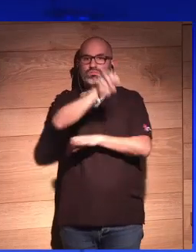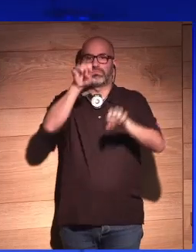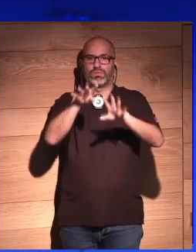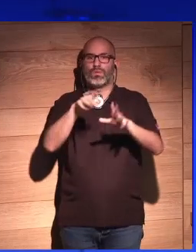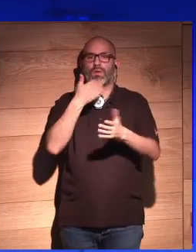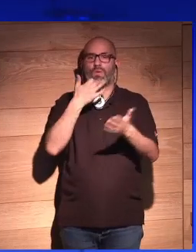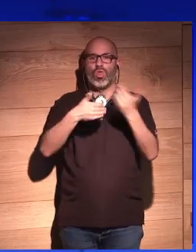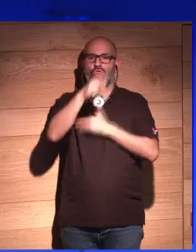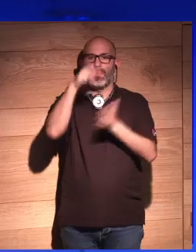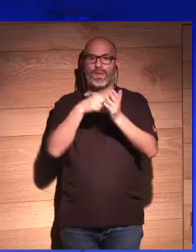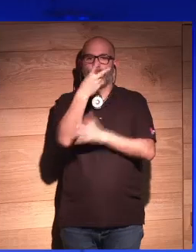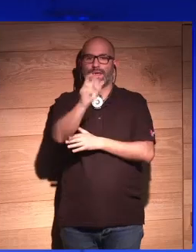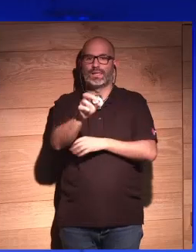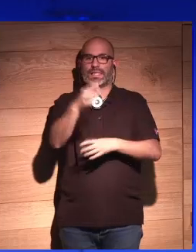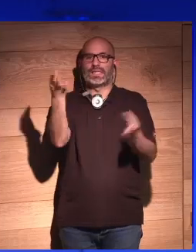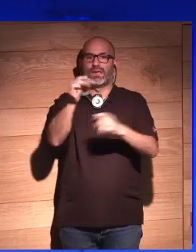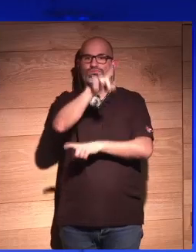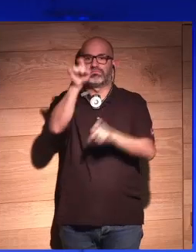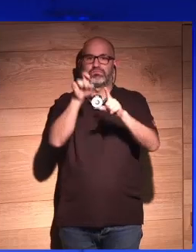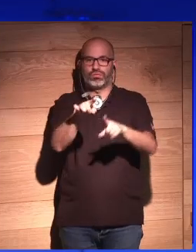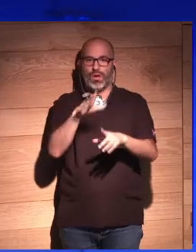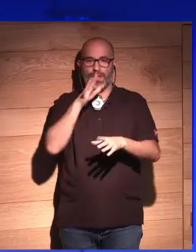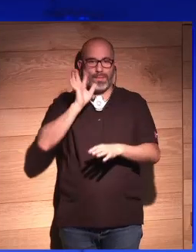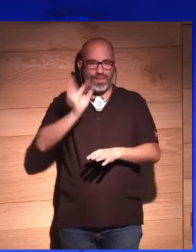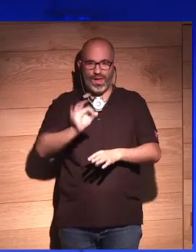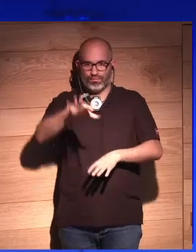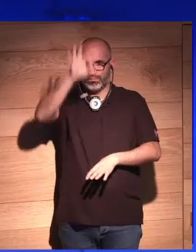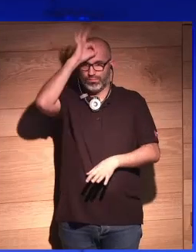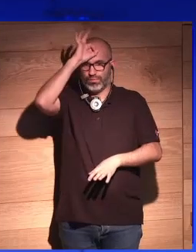But I never know. You know, every time I think that